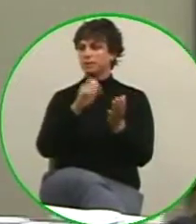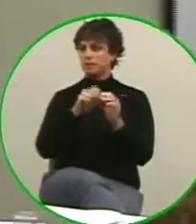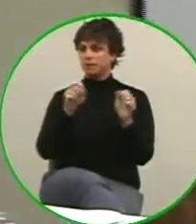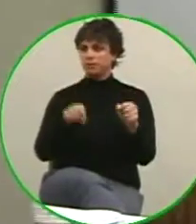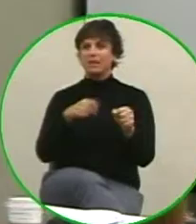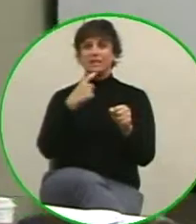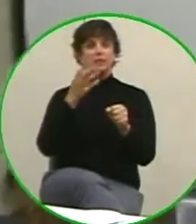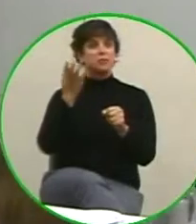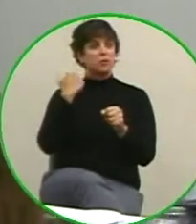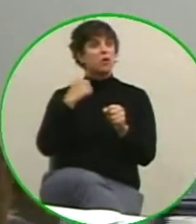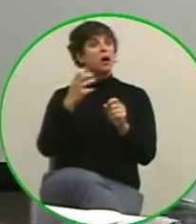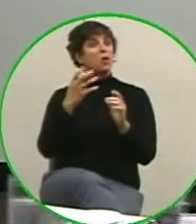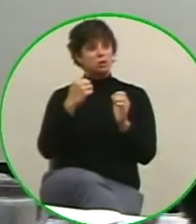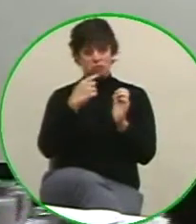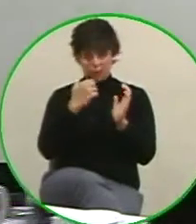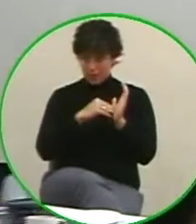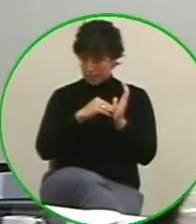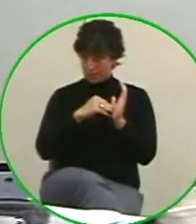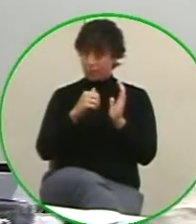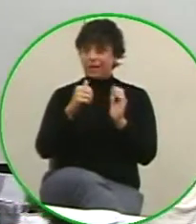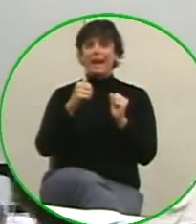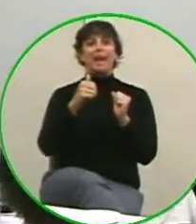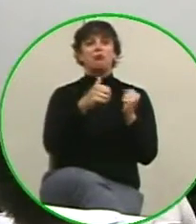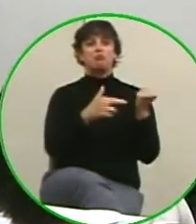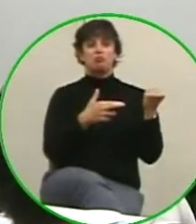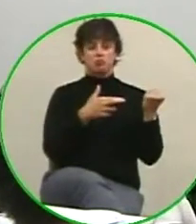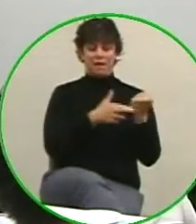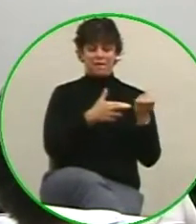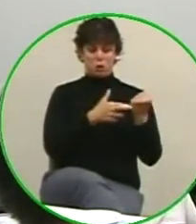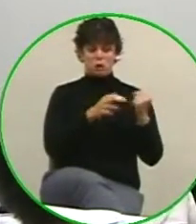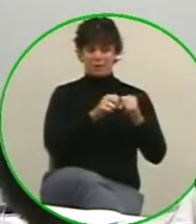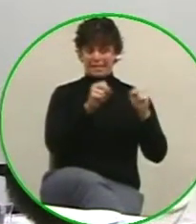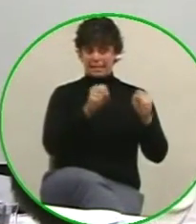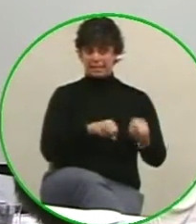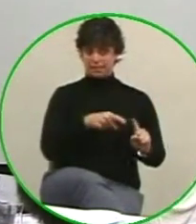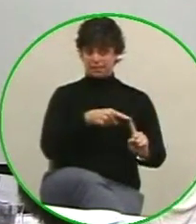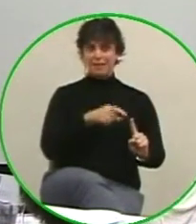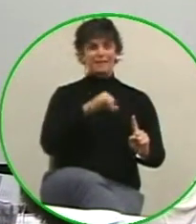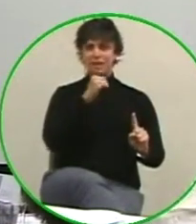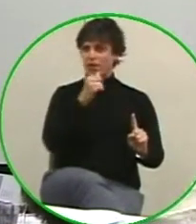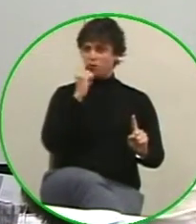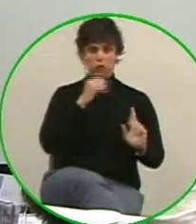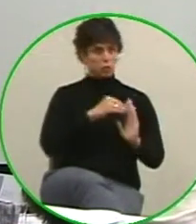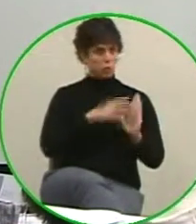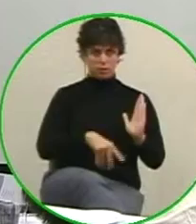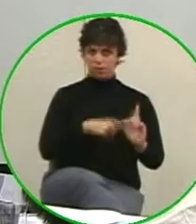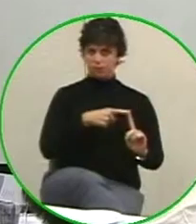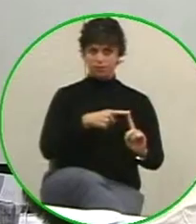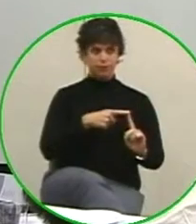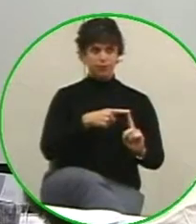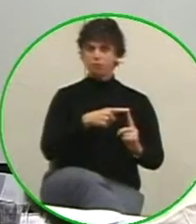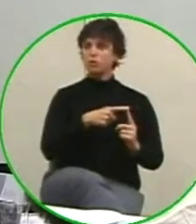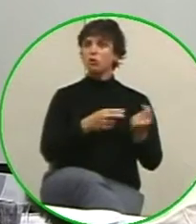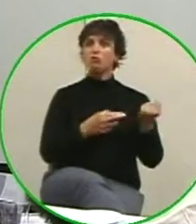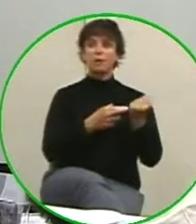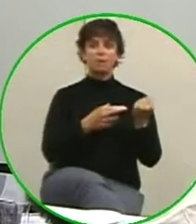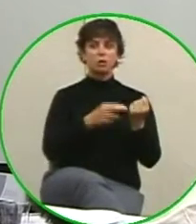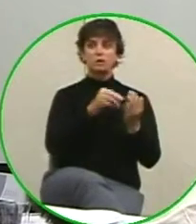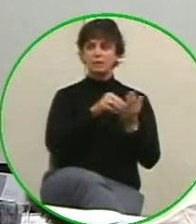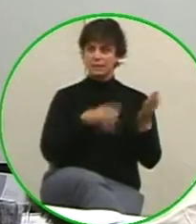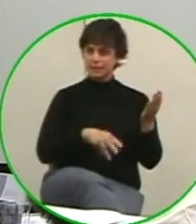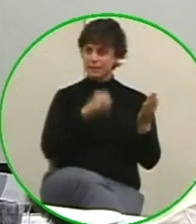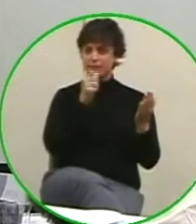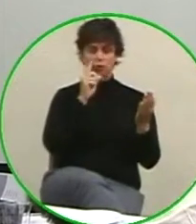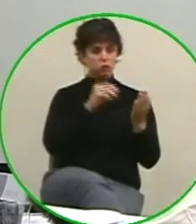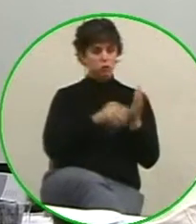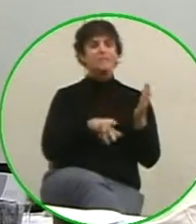want to repeat. A reinforcement system is not for the students. A reinforcement system is